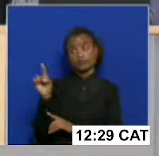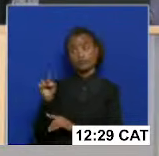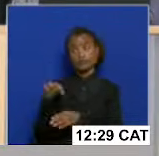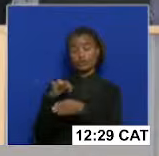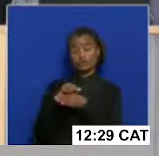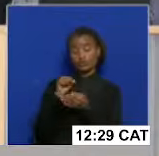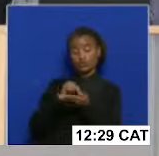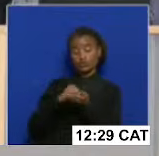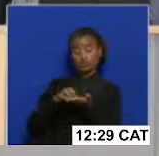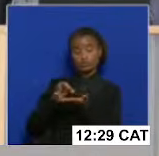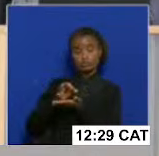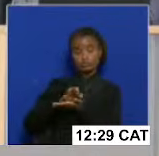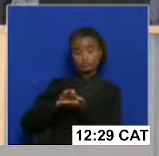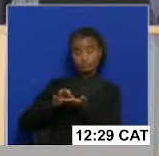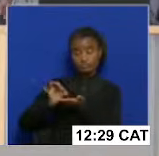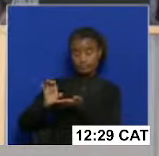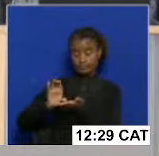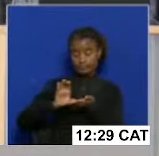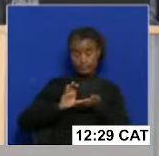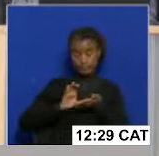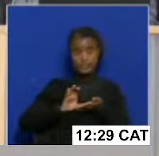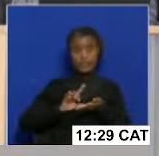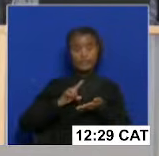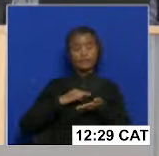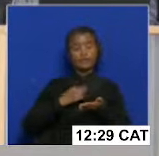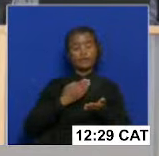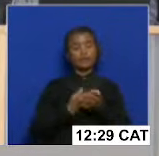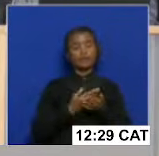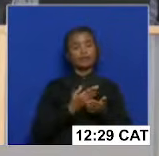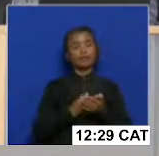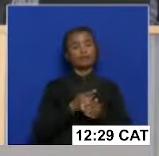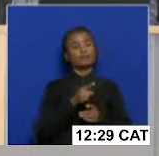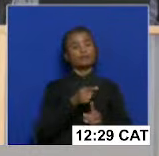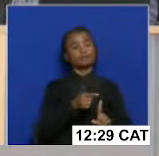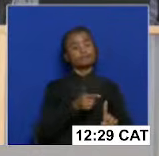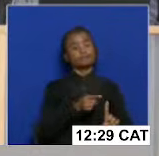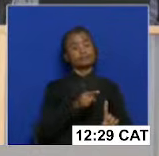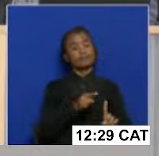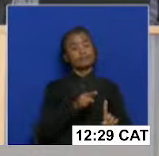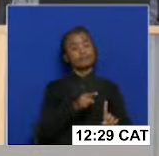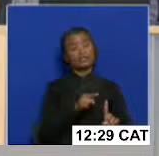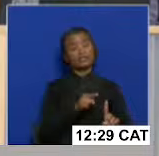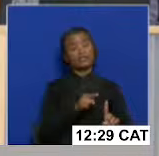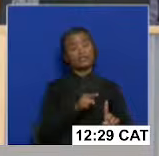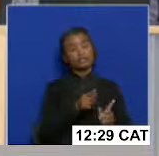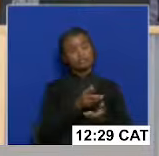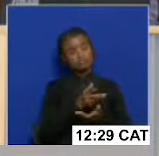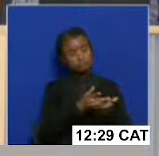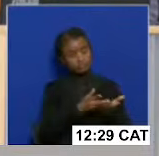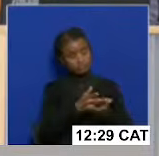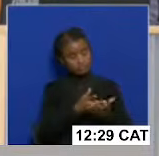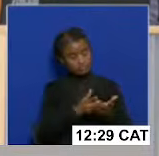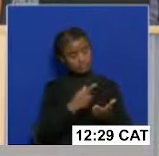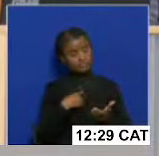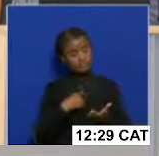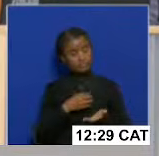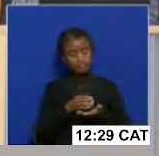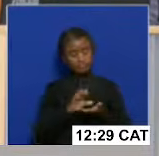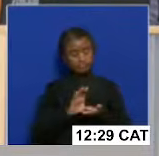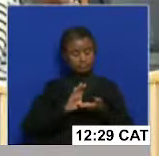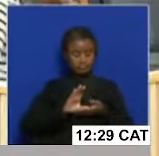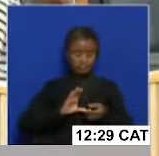with Officer Stolz that I do have the stones with me. Can they go back